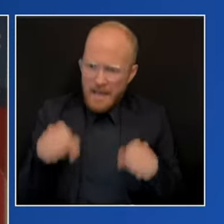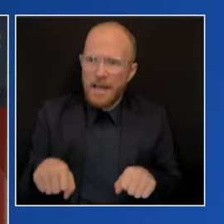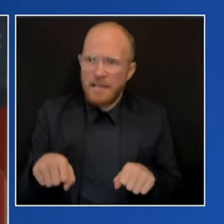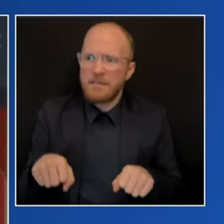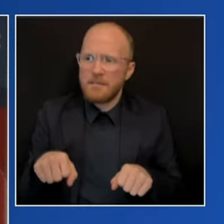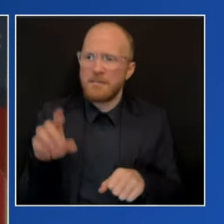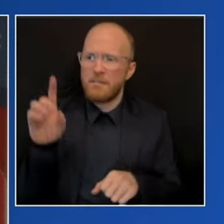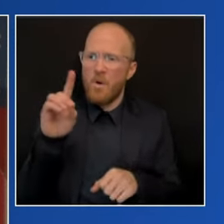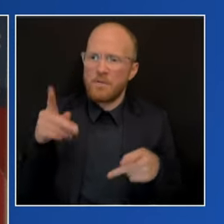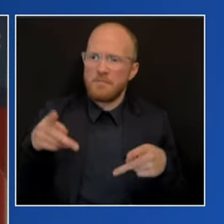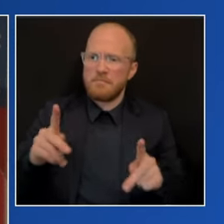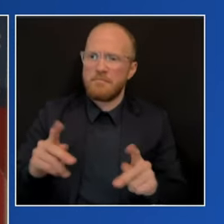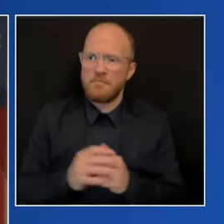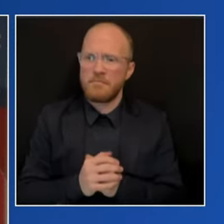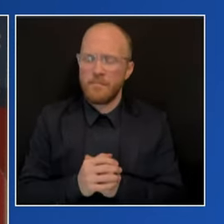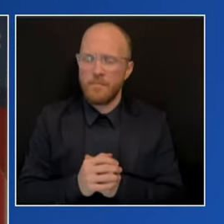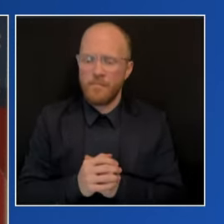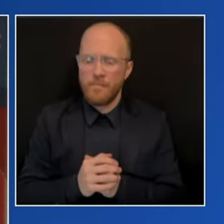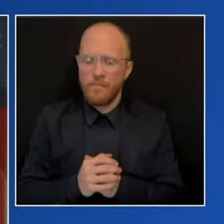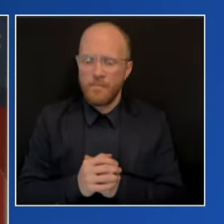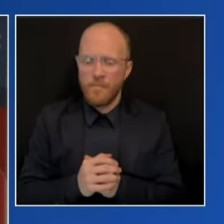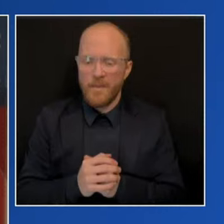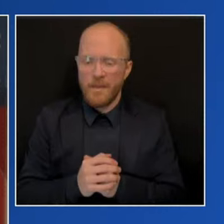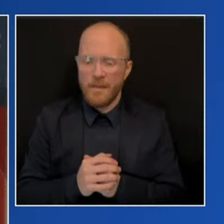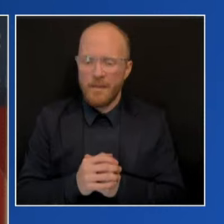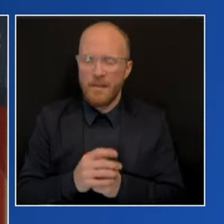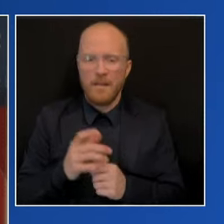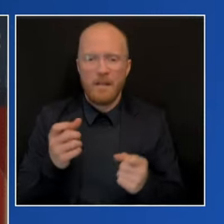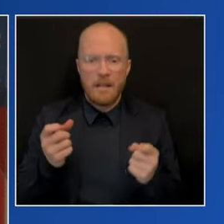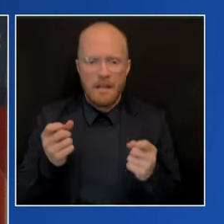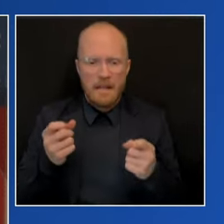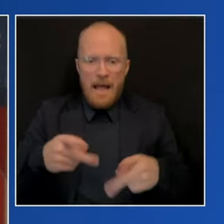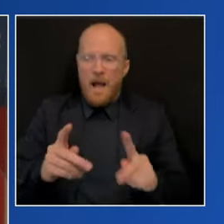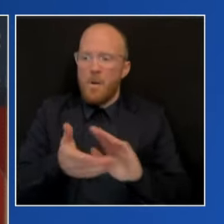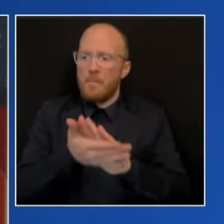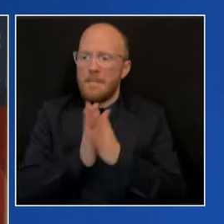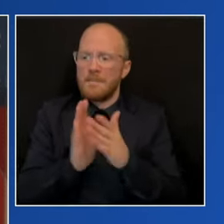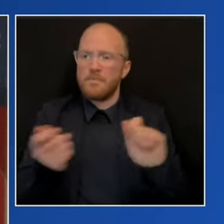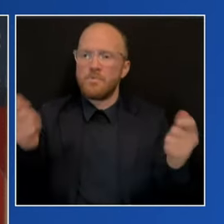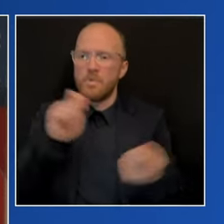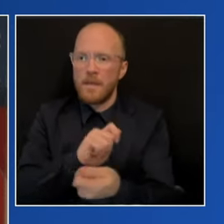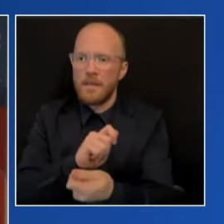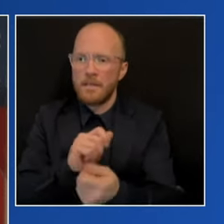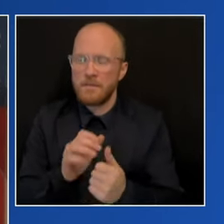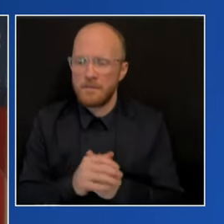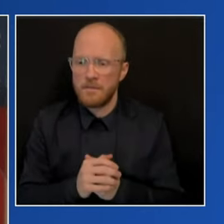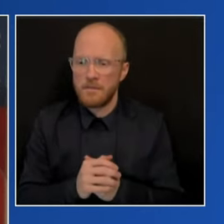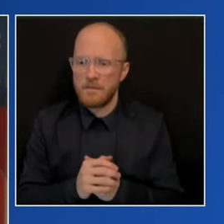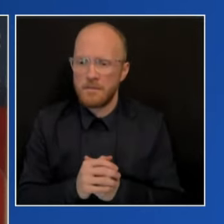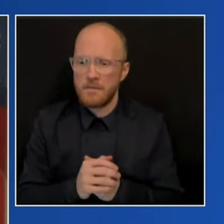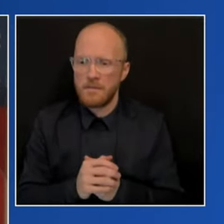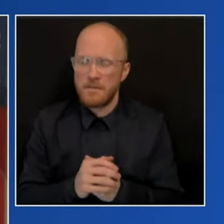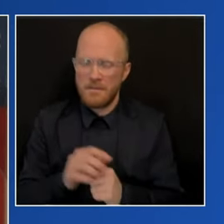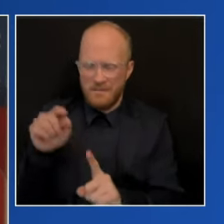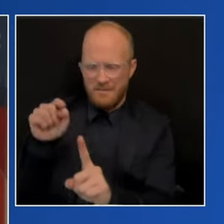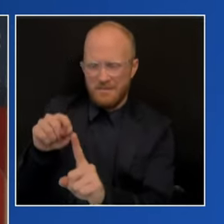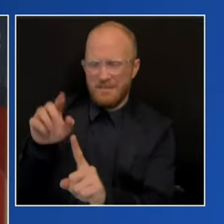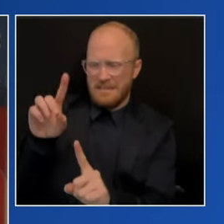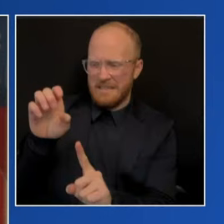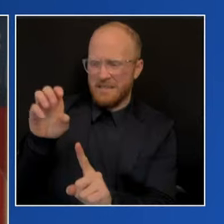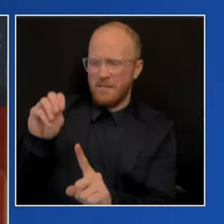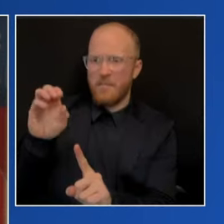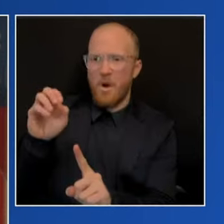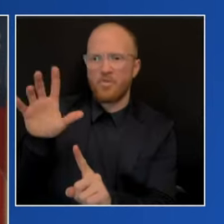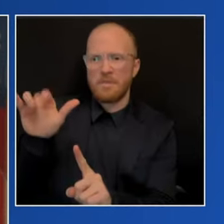Democracy is about being able to bring about peaceful change. Democracy. Democracy is how we've opened the doors of